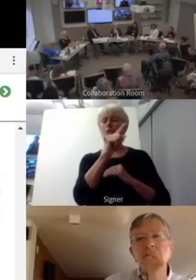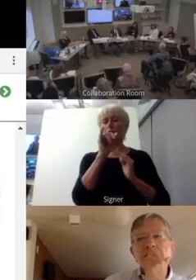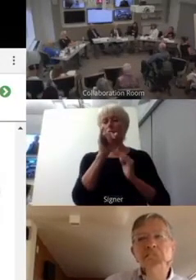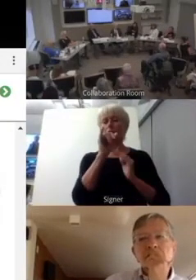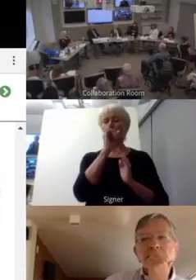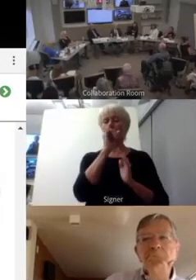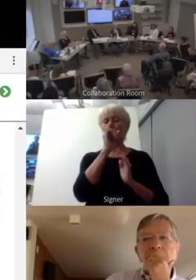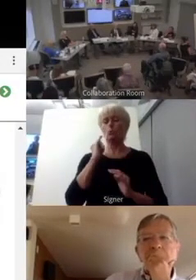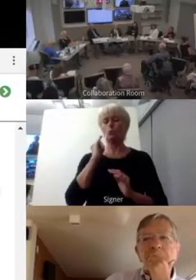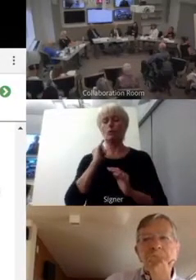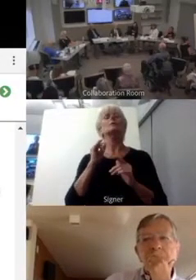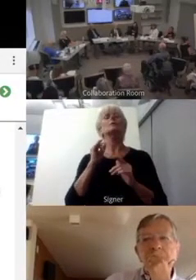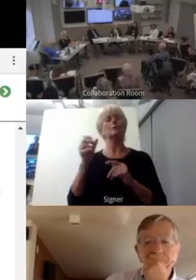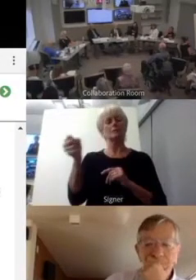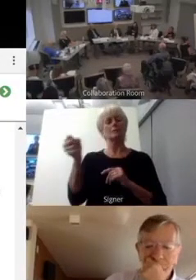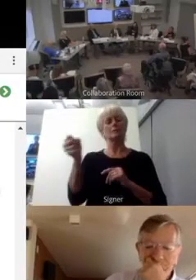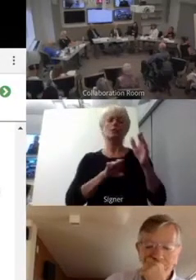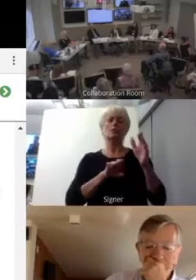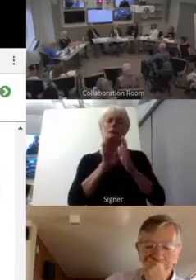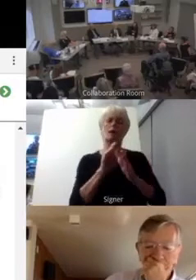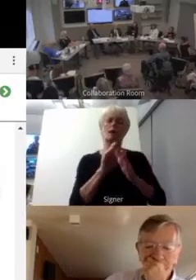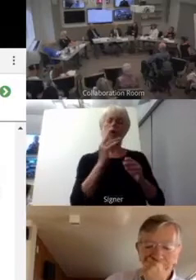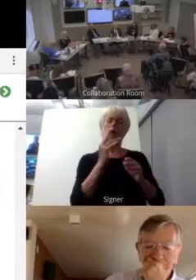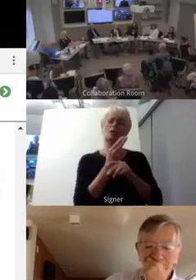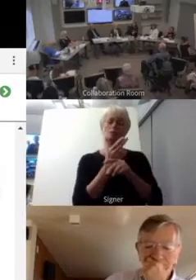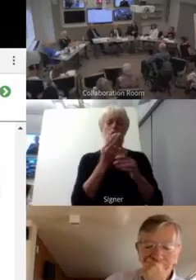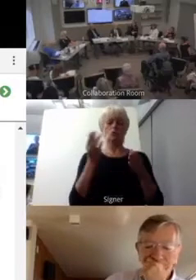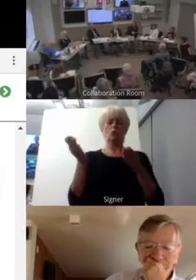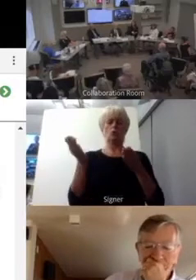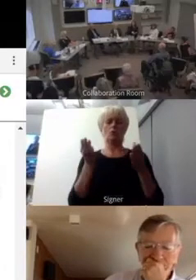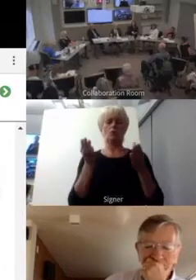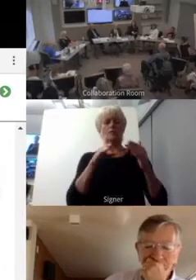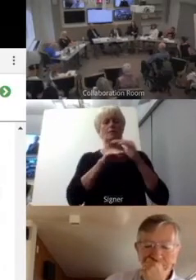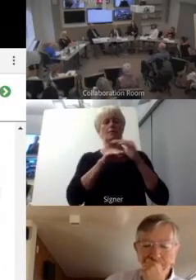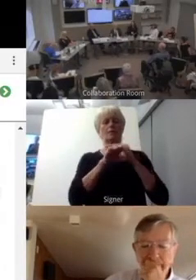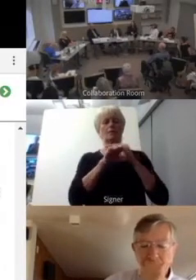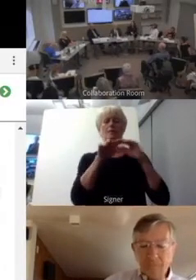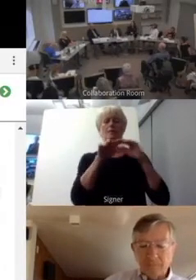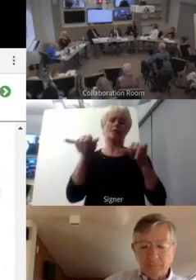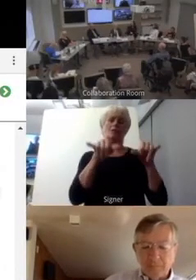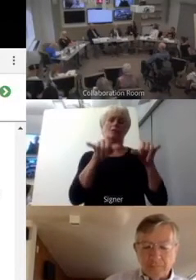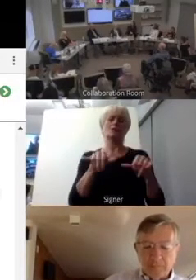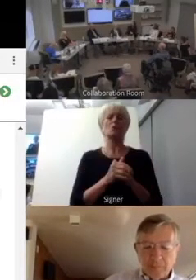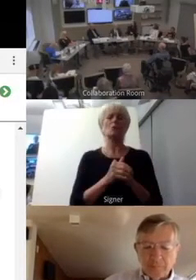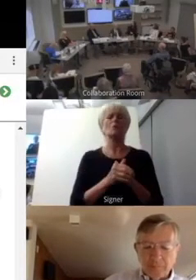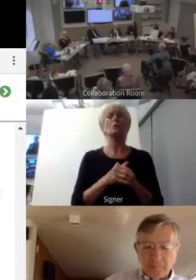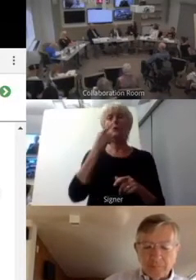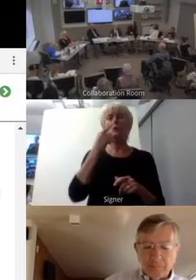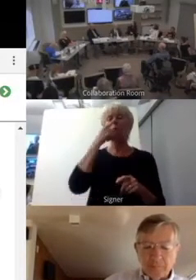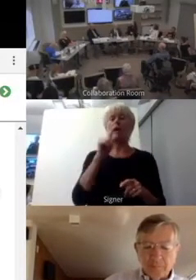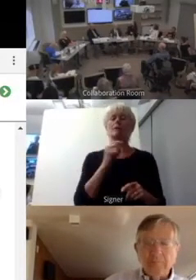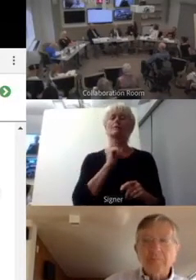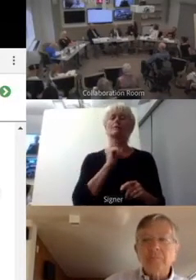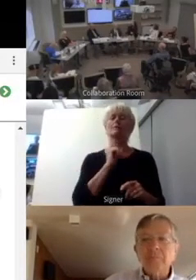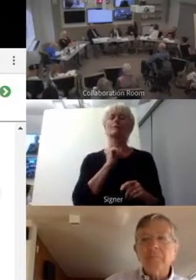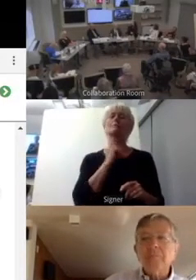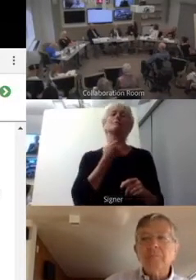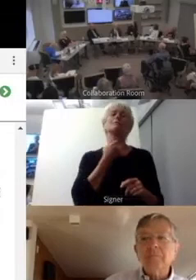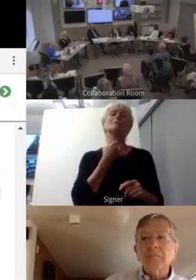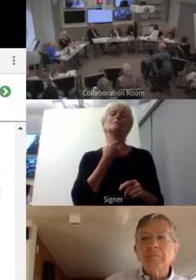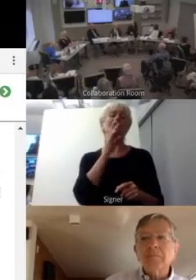service accessibility standard. Tzvia, if you wouldn't mind turning the mute off and let me know you can hear